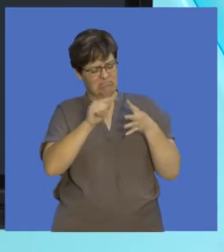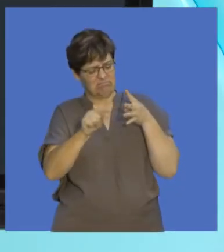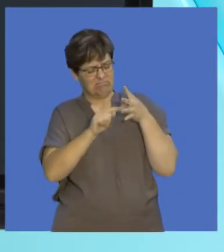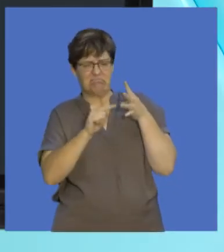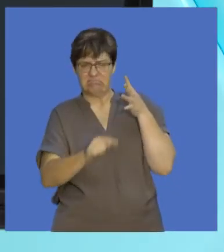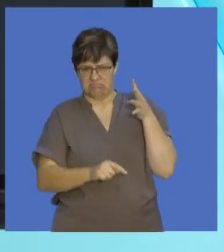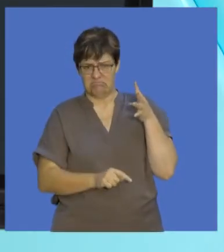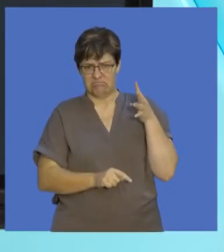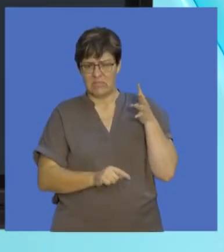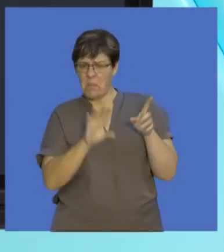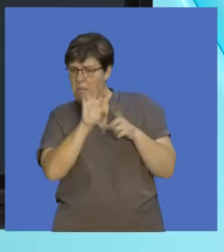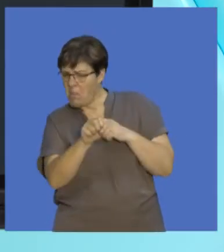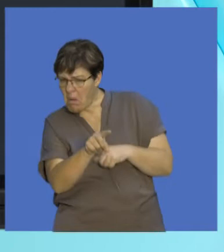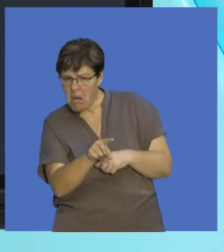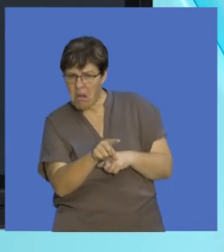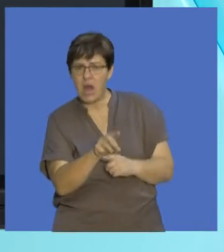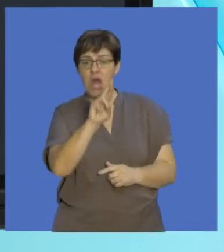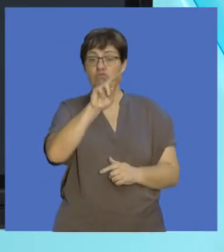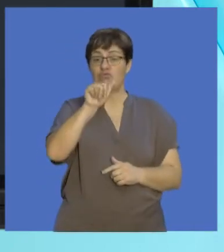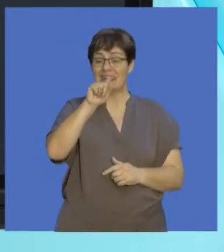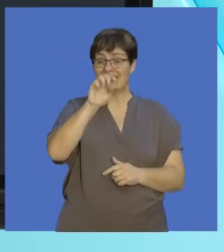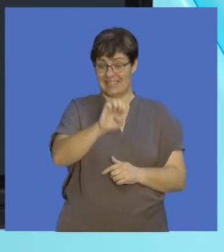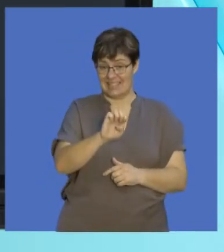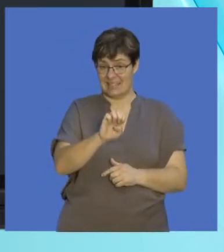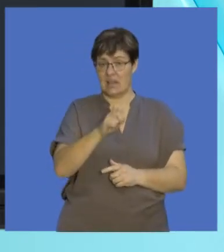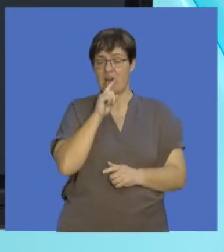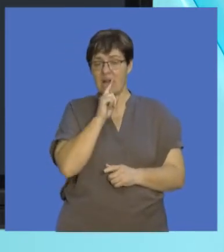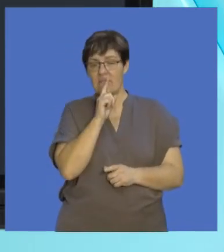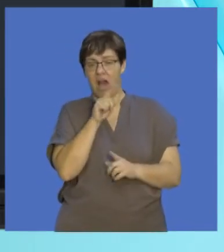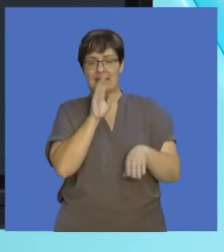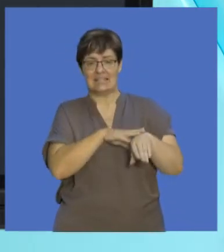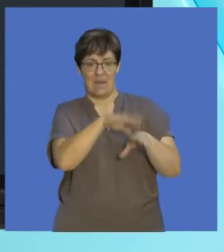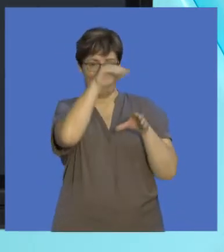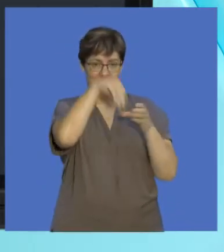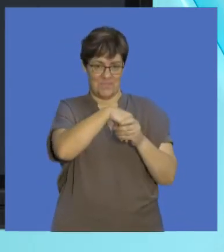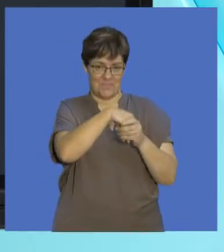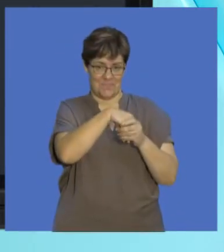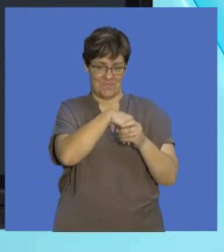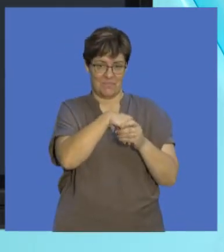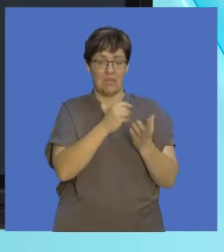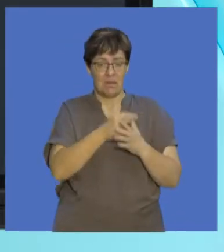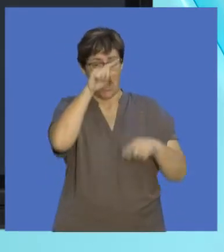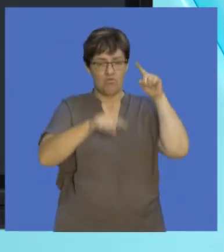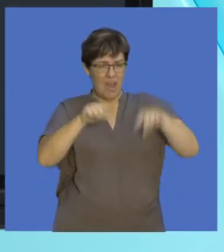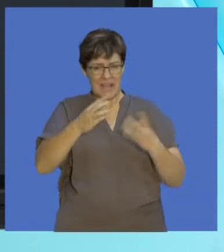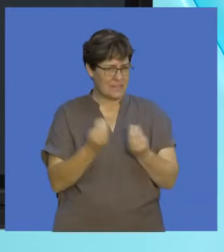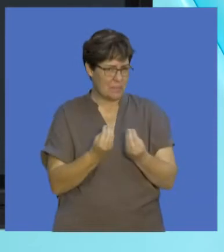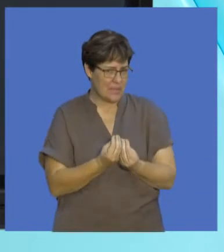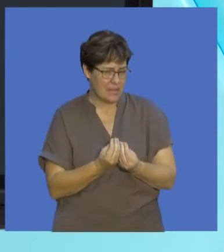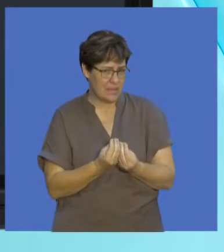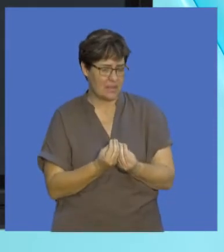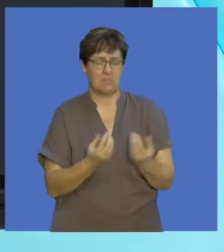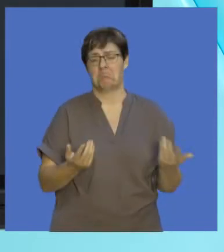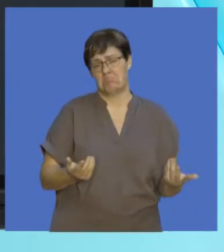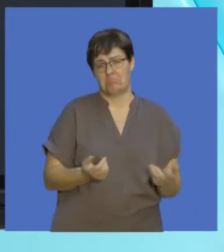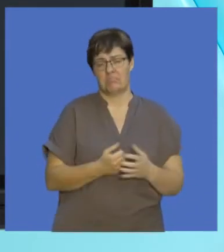you discover as we move along. When we talk about rate, it has a component of time. So when we talk about the rate of something, let's